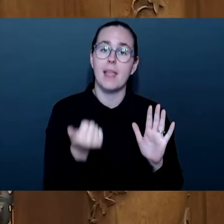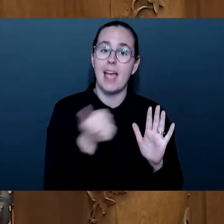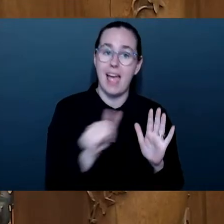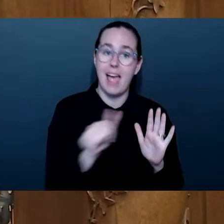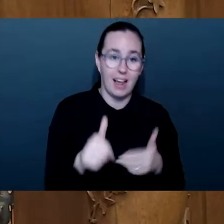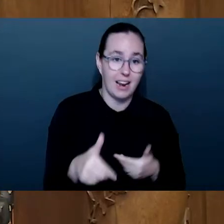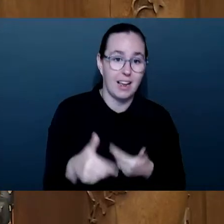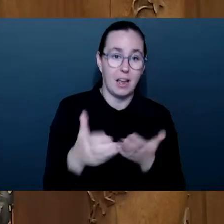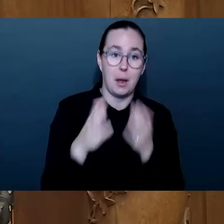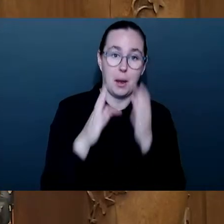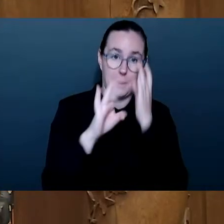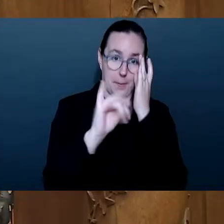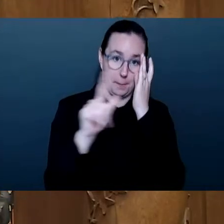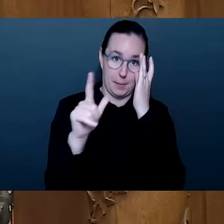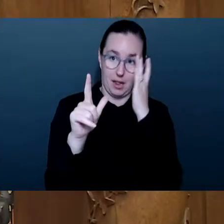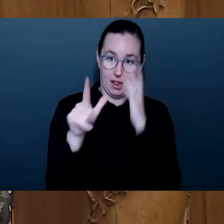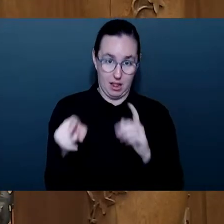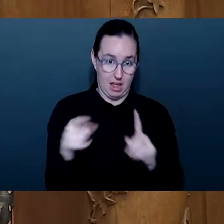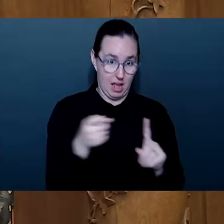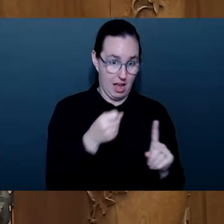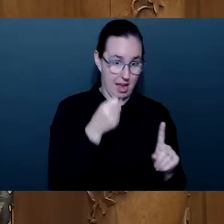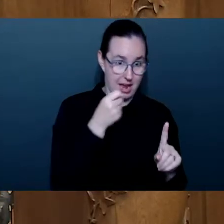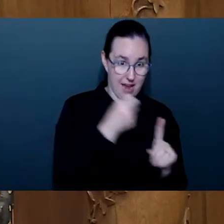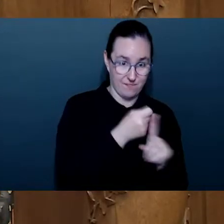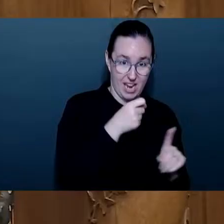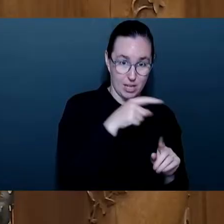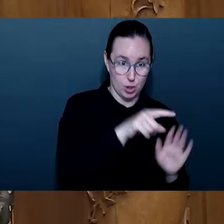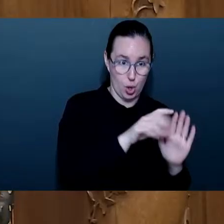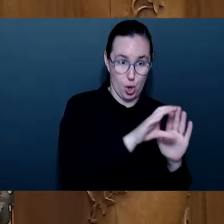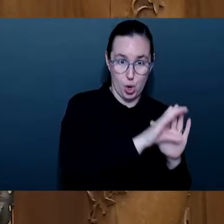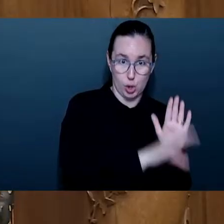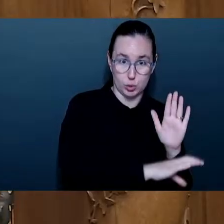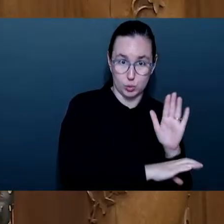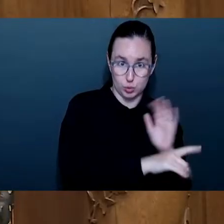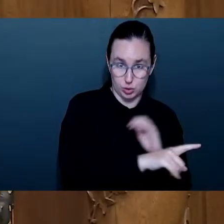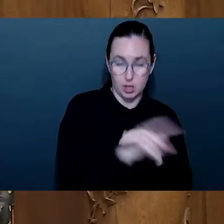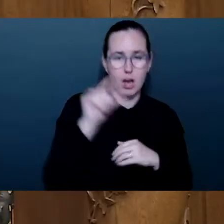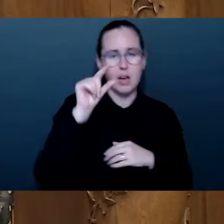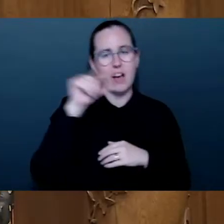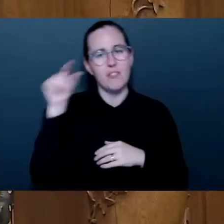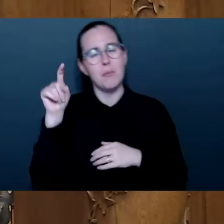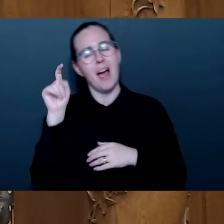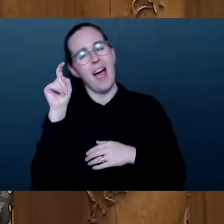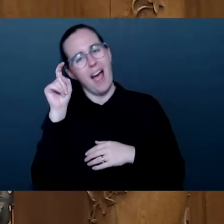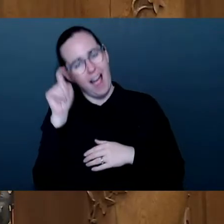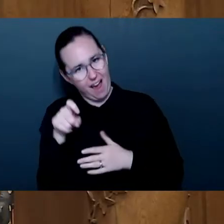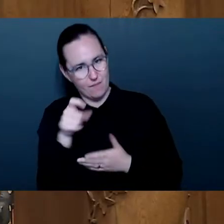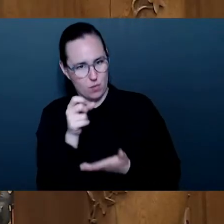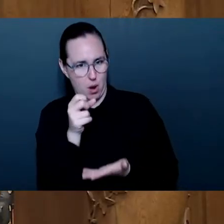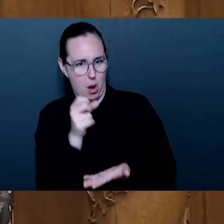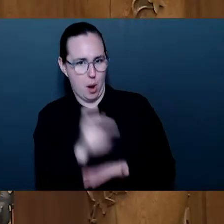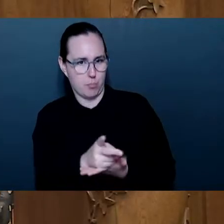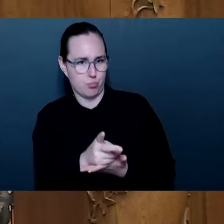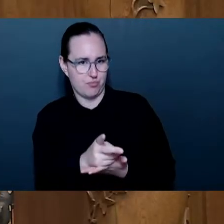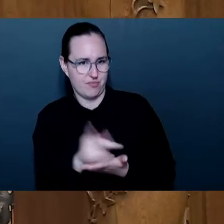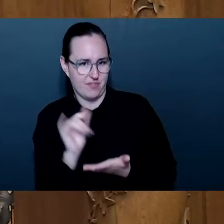government," unquote. As the Chair noted in a ruling on April 14,